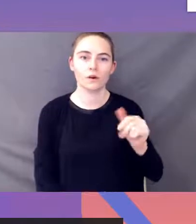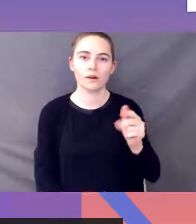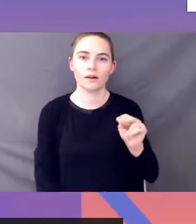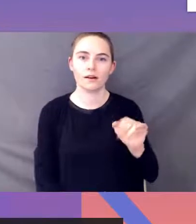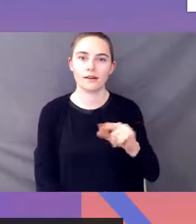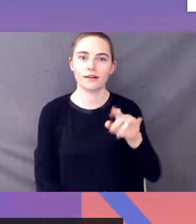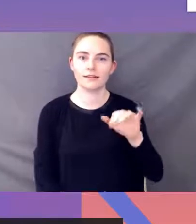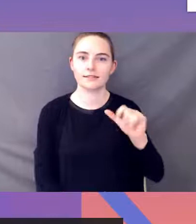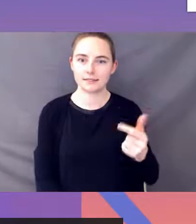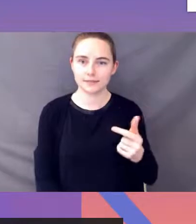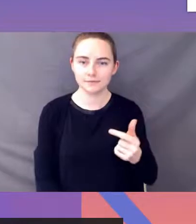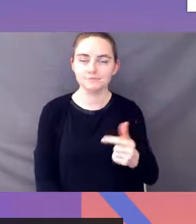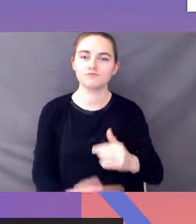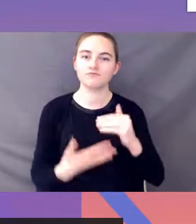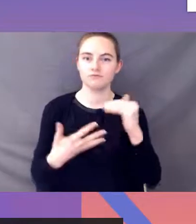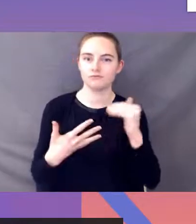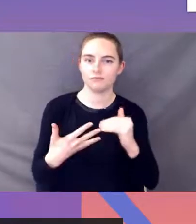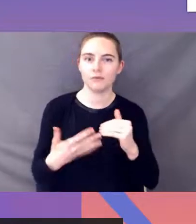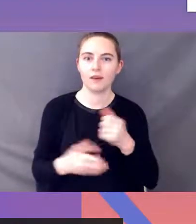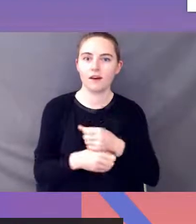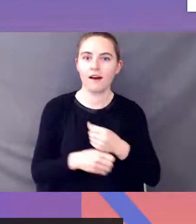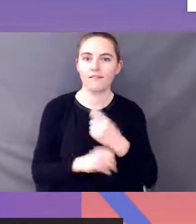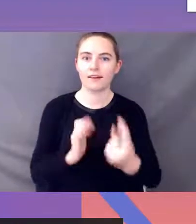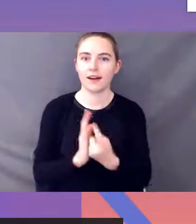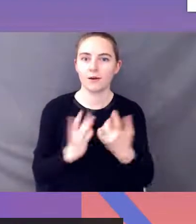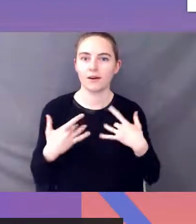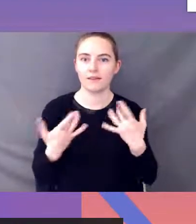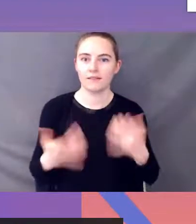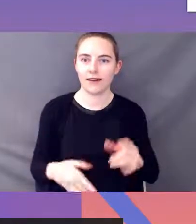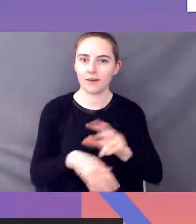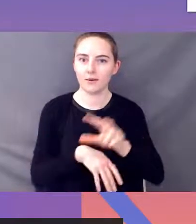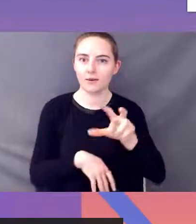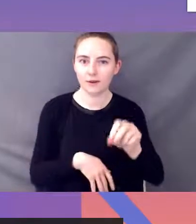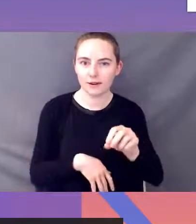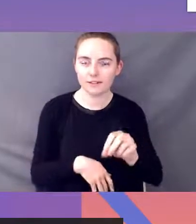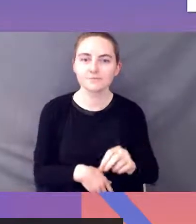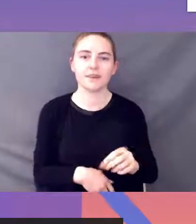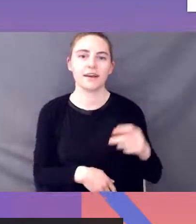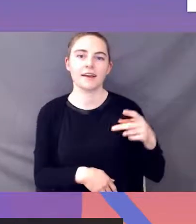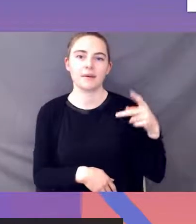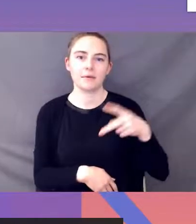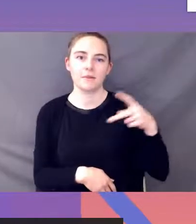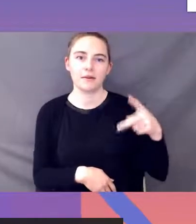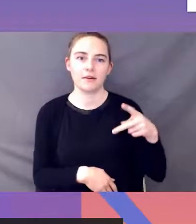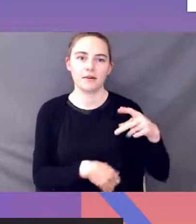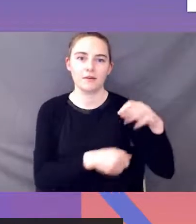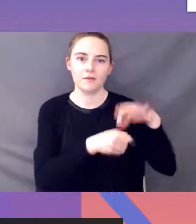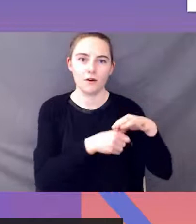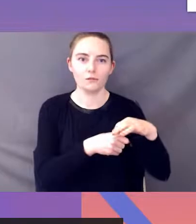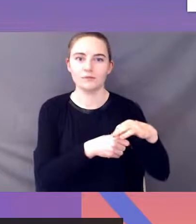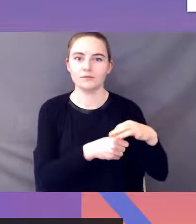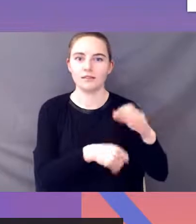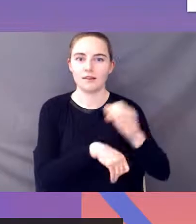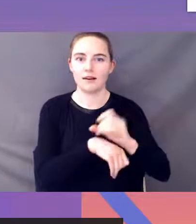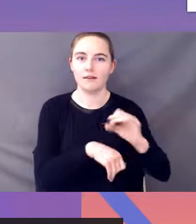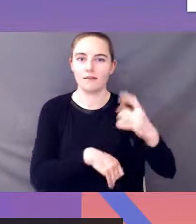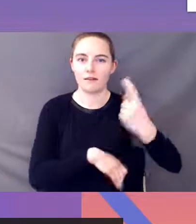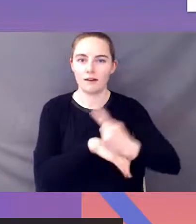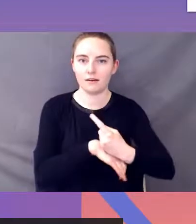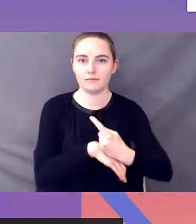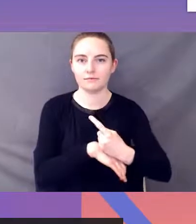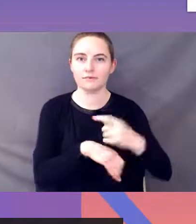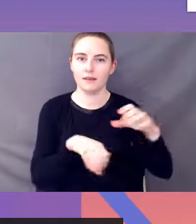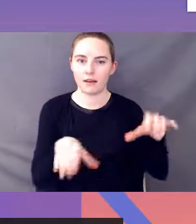our night of action with Planned Parenthood votes at 6 p.m. Finally, before we begin, we'd like to take a moment to thank our sponsors who made today's